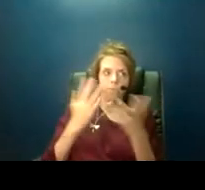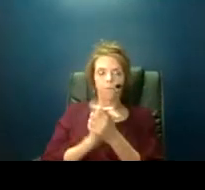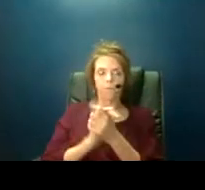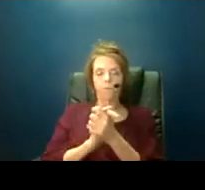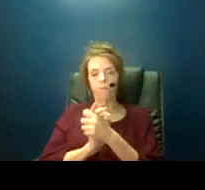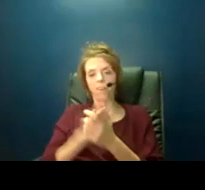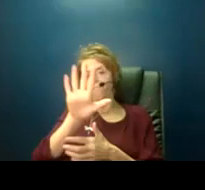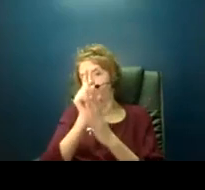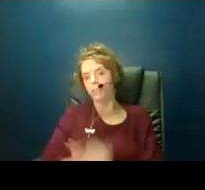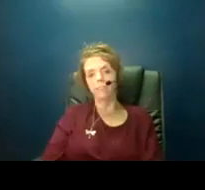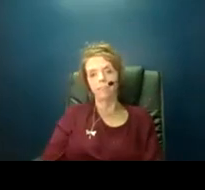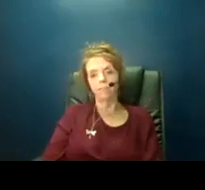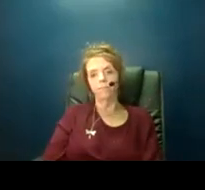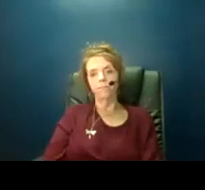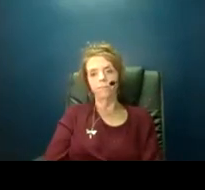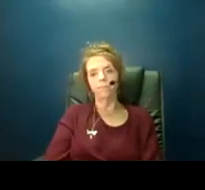5 minutes. So